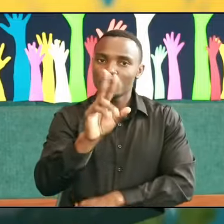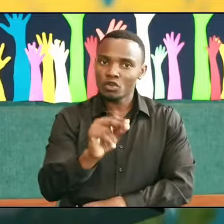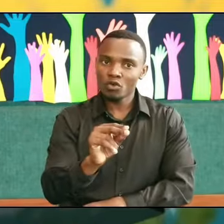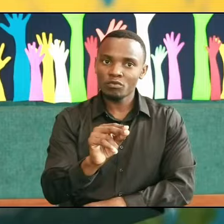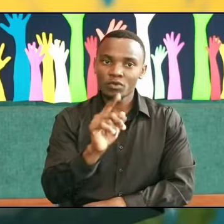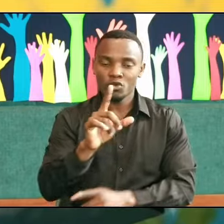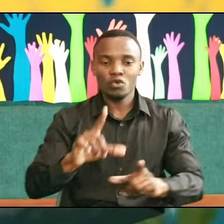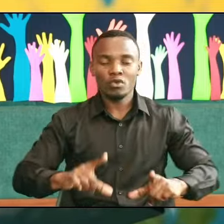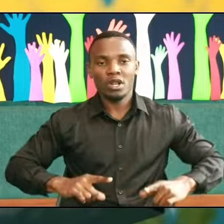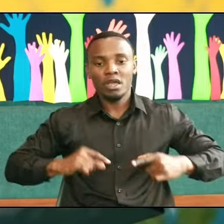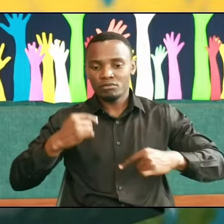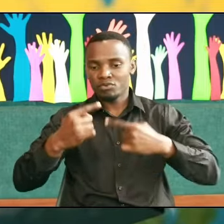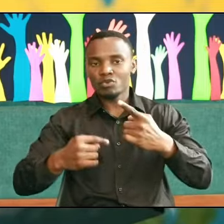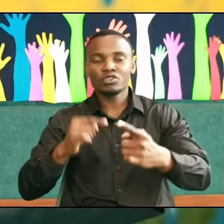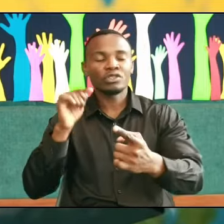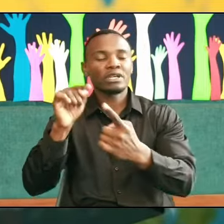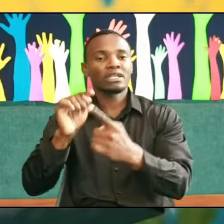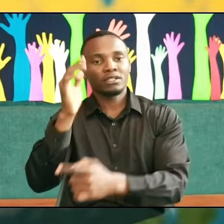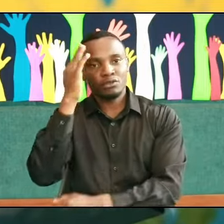am.